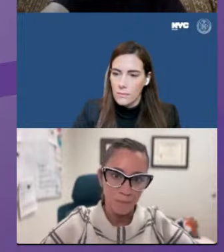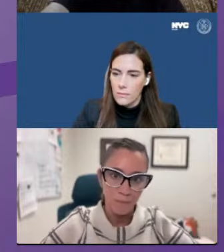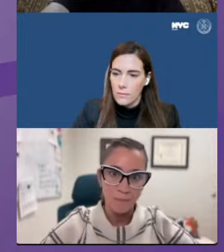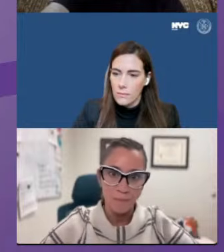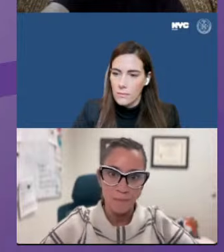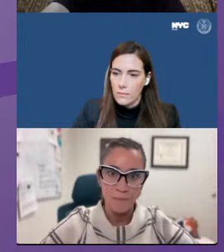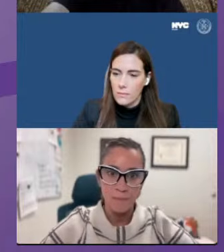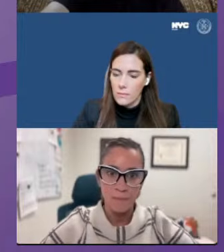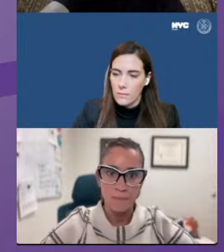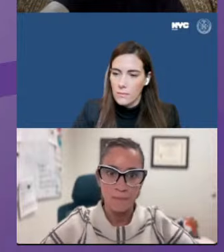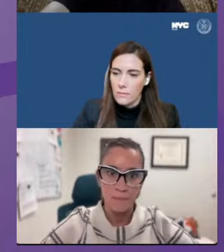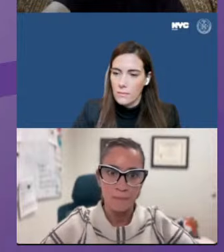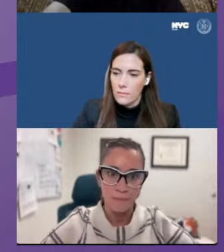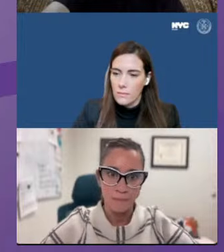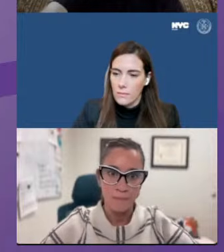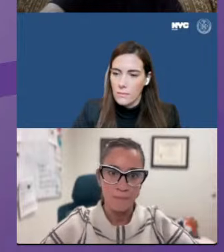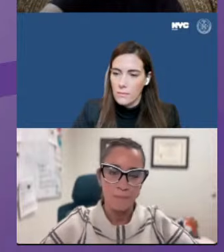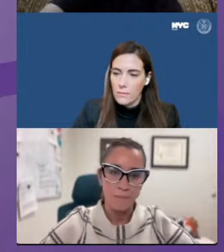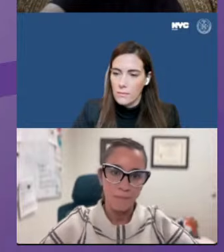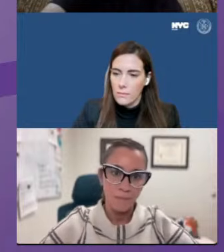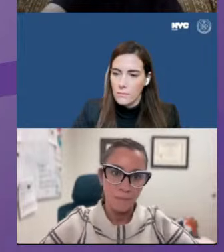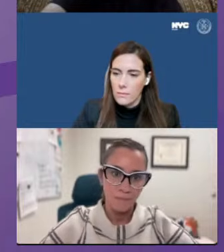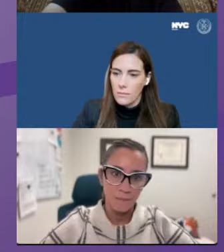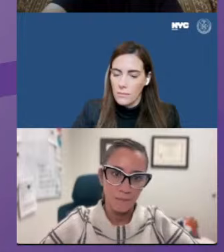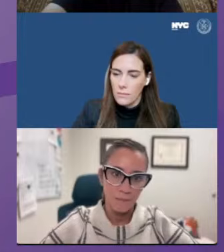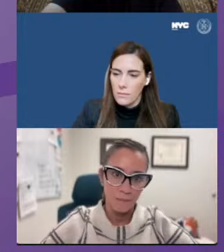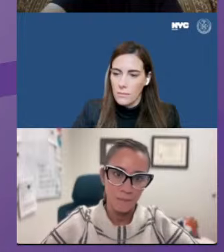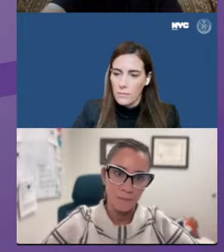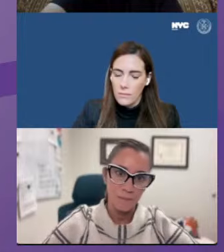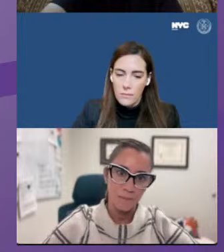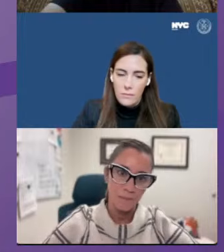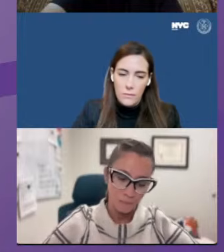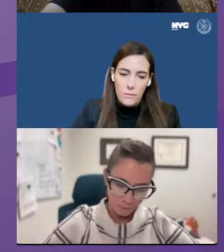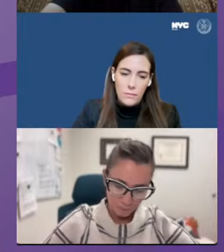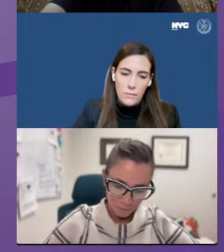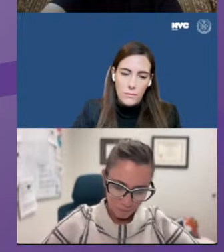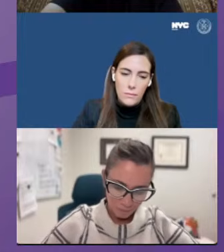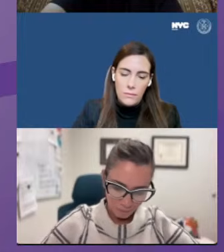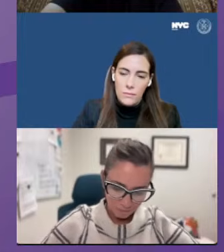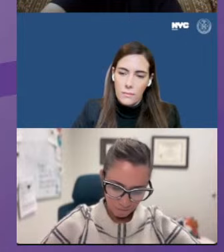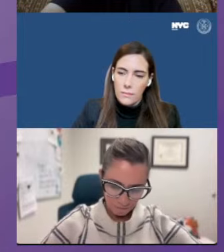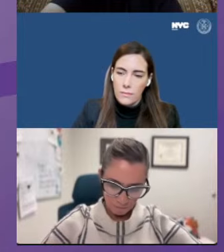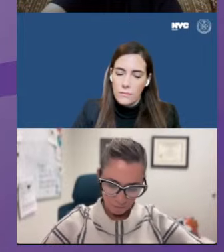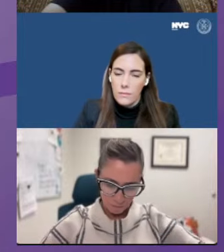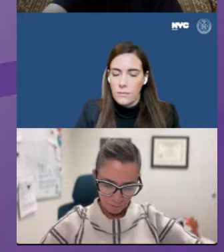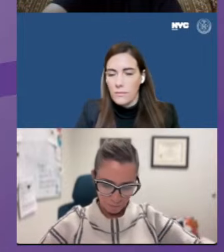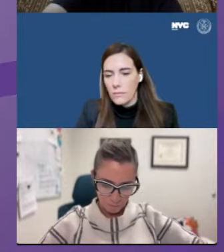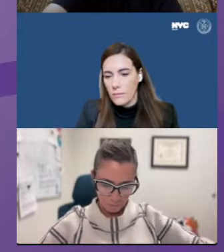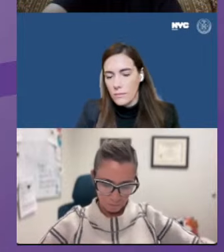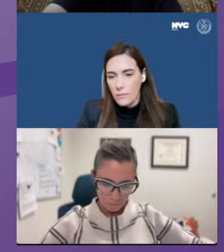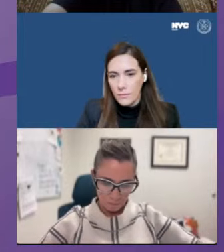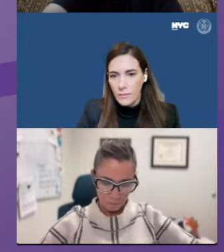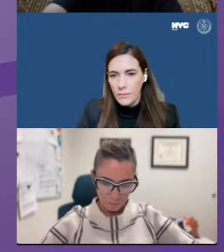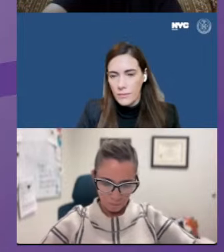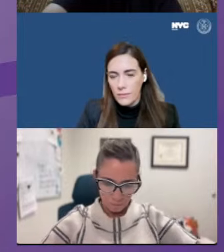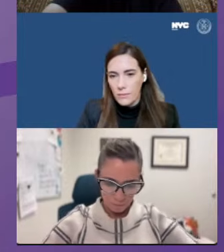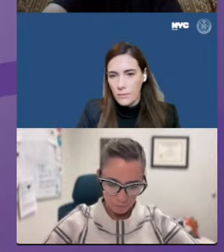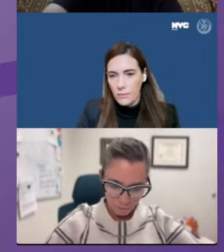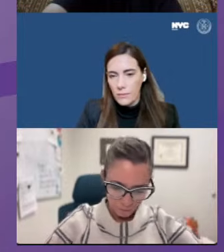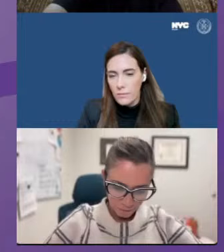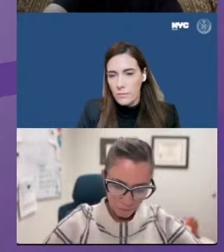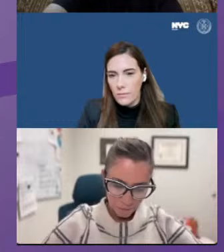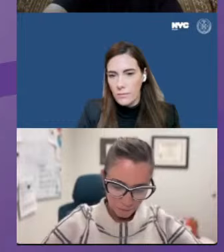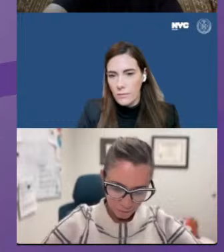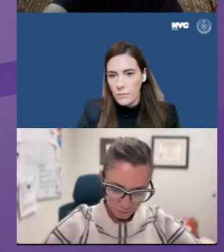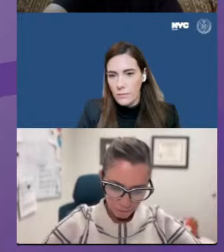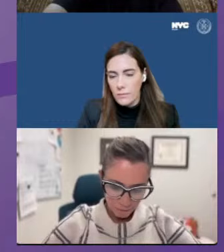long COVID, particularly early on, and therefore this expectation that the rates of long COVID are also be